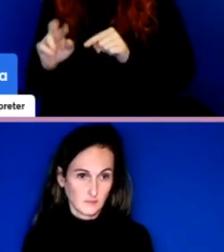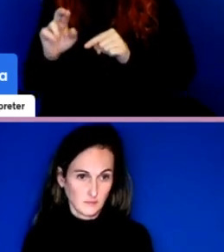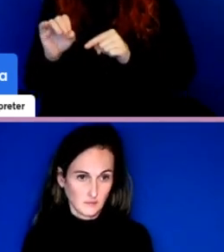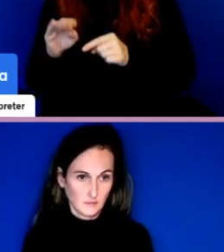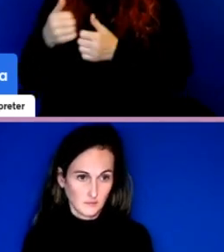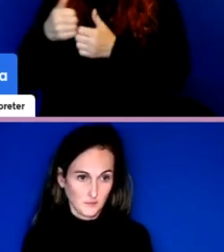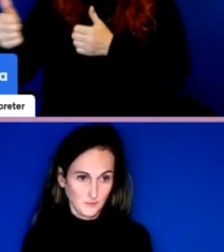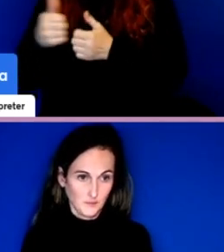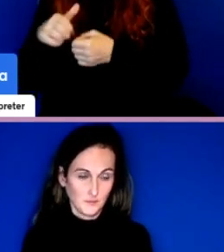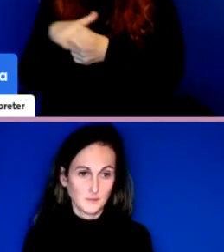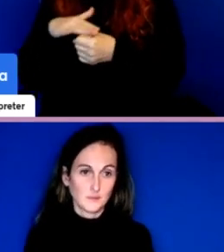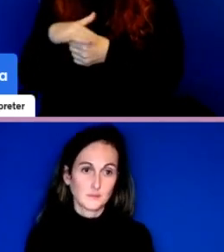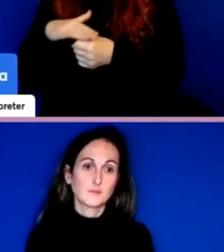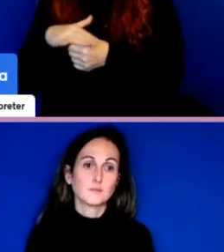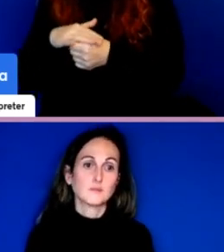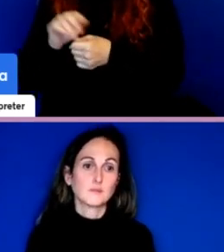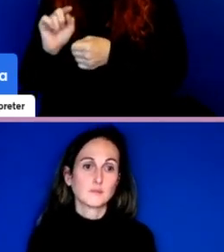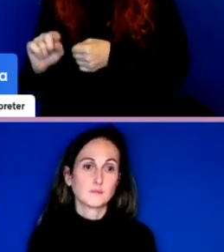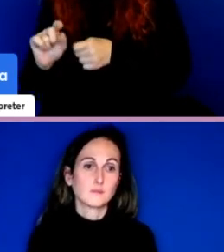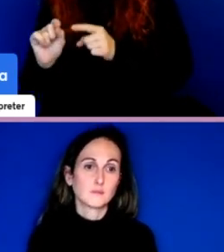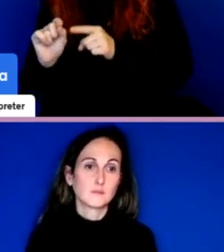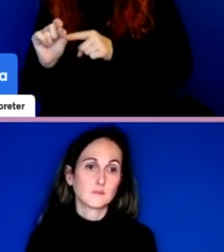5.littlebigcompany miningcompany.com.